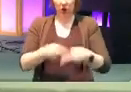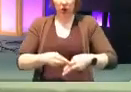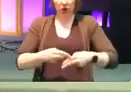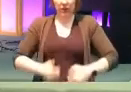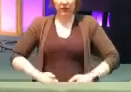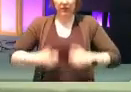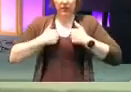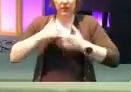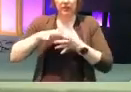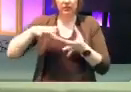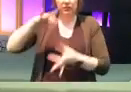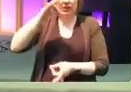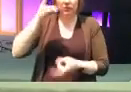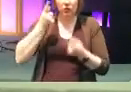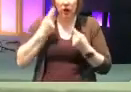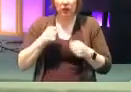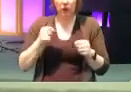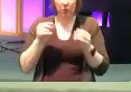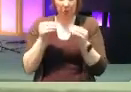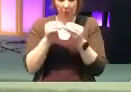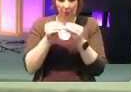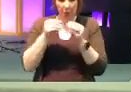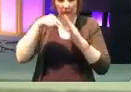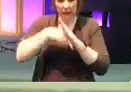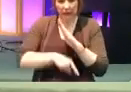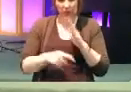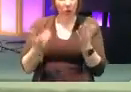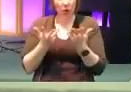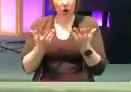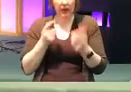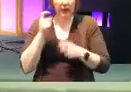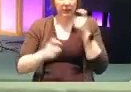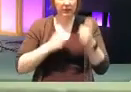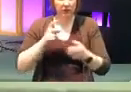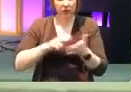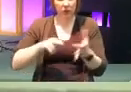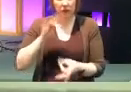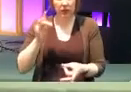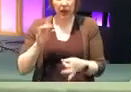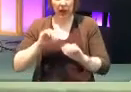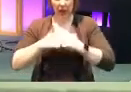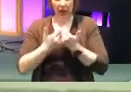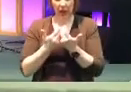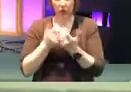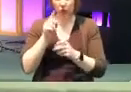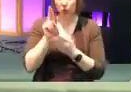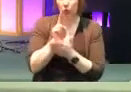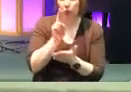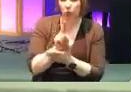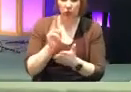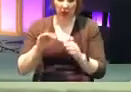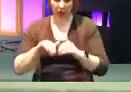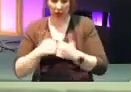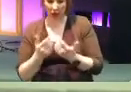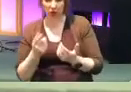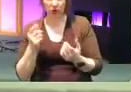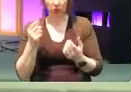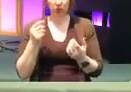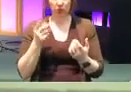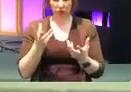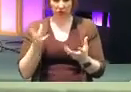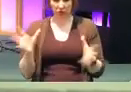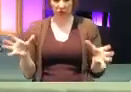drilling down a little bit more specifically on some of the gifts of the Holy Spirit and how these gifts are to be used. And how they're supposed to operate within